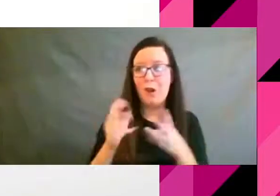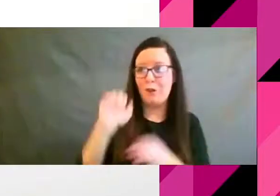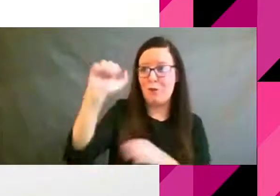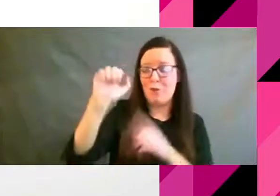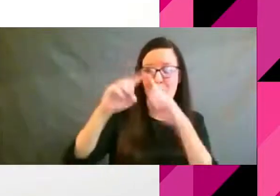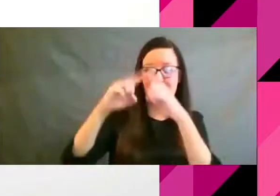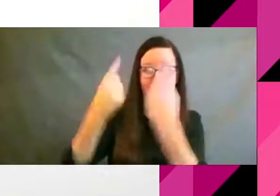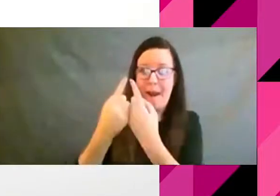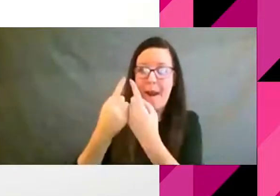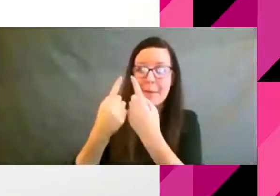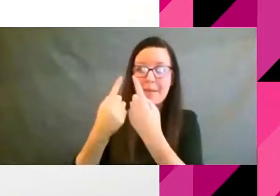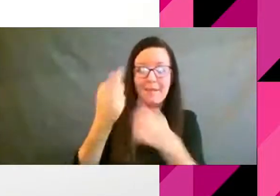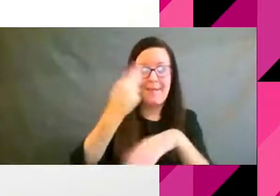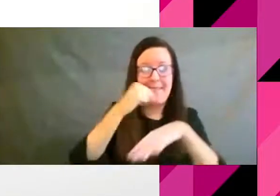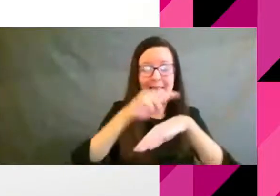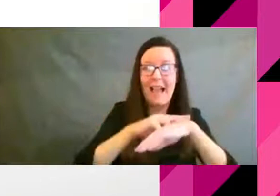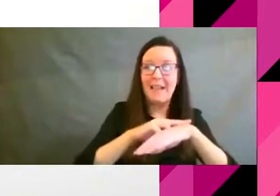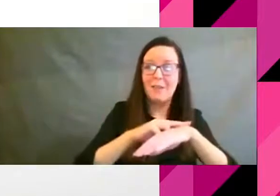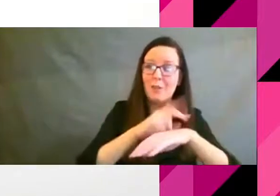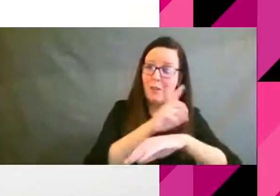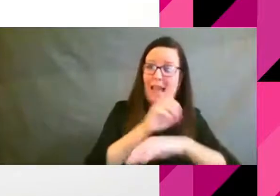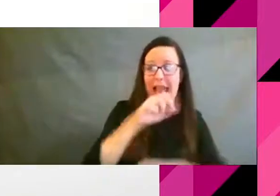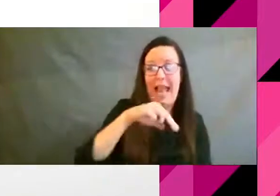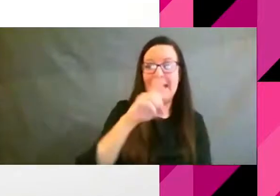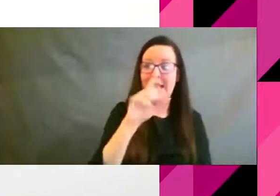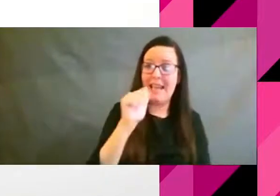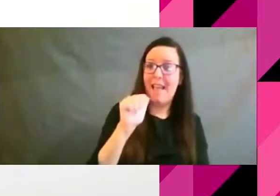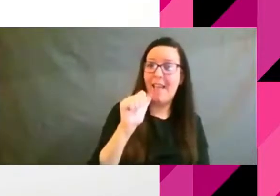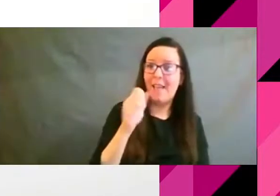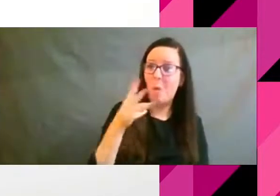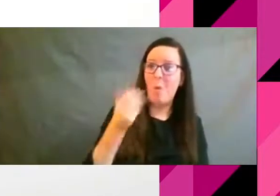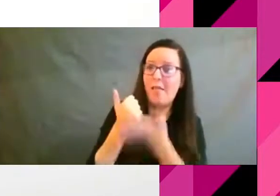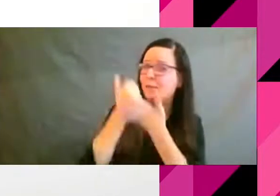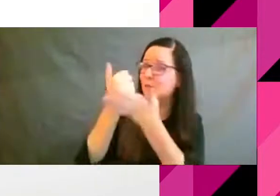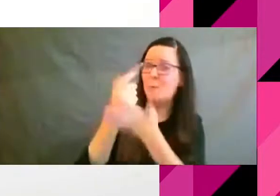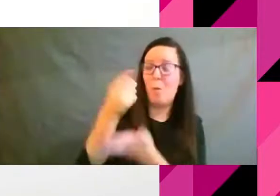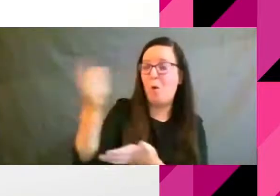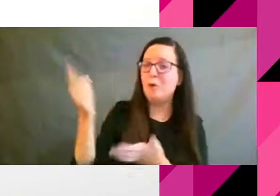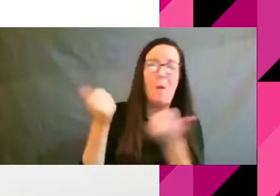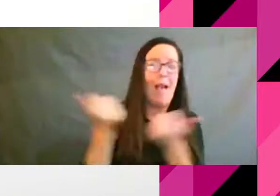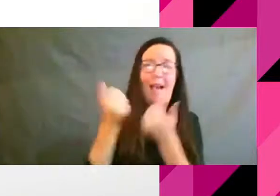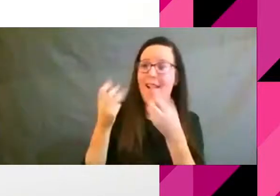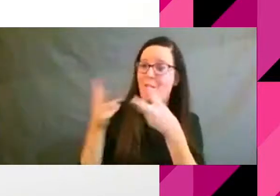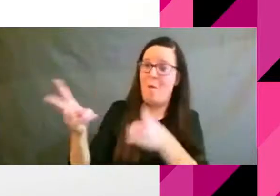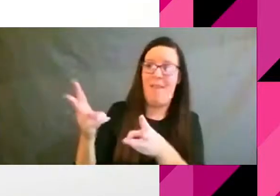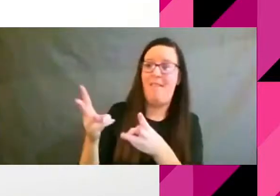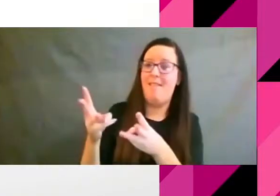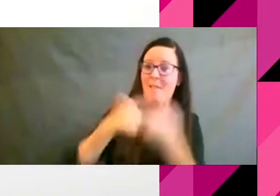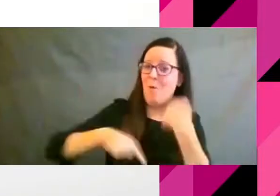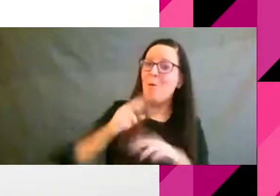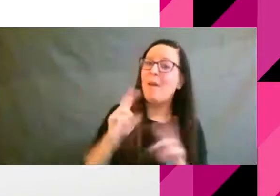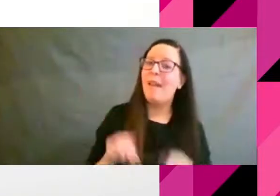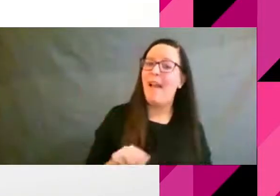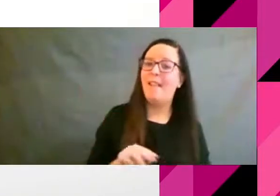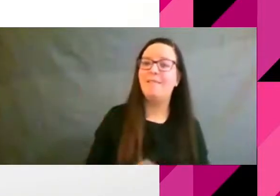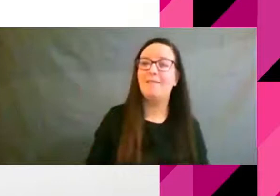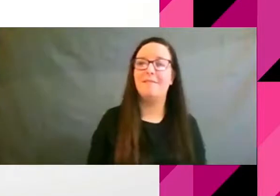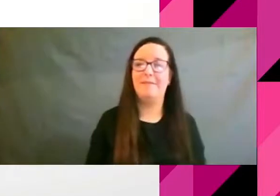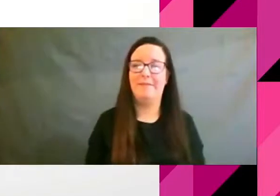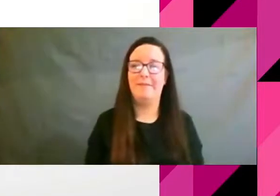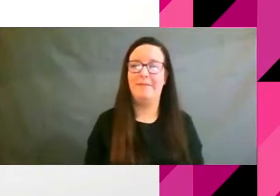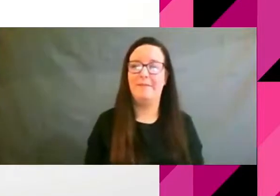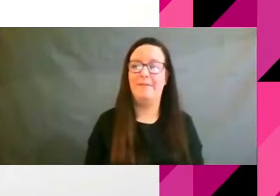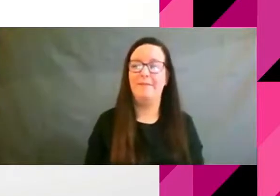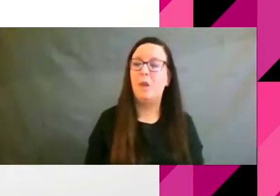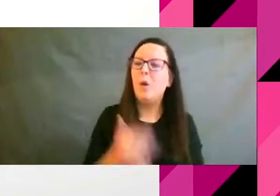Authority remains available to support this work in any way that might be helpful. Before we break for lunch now, I